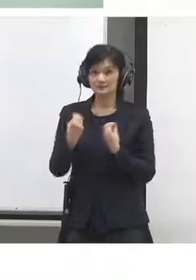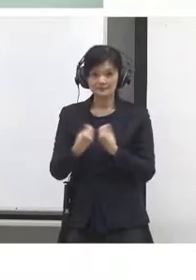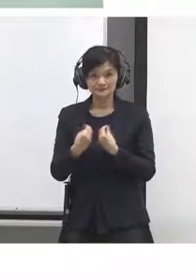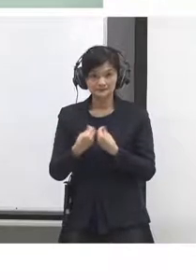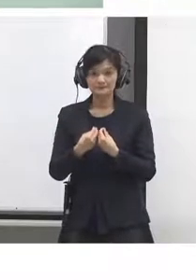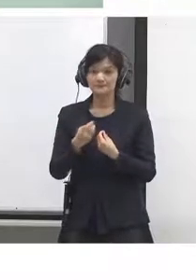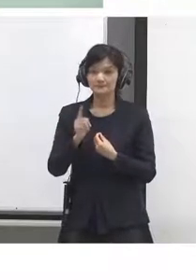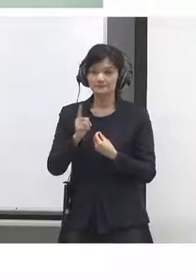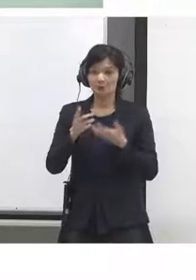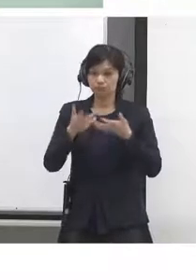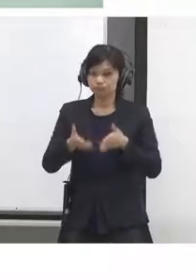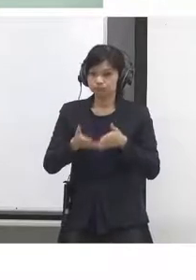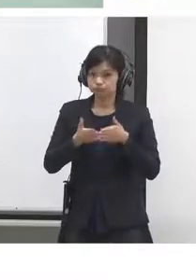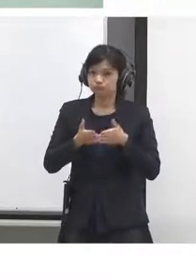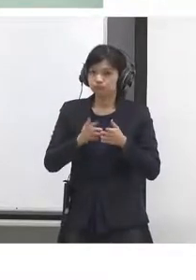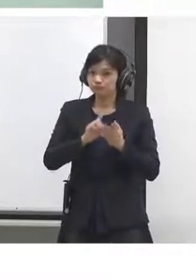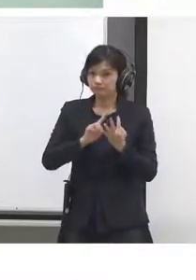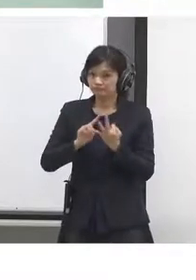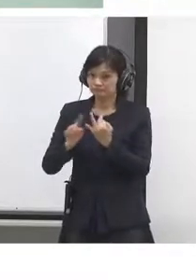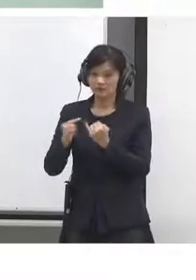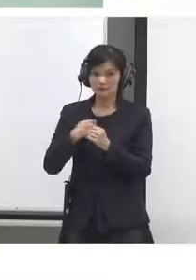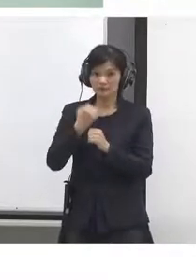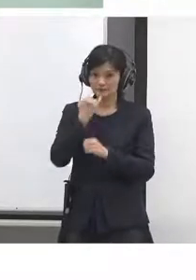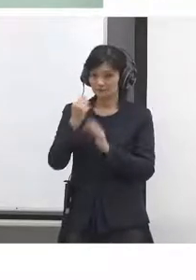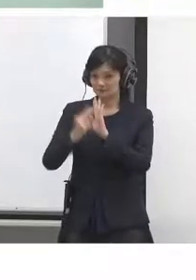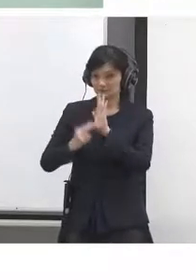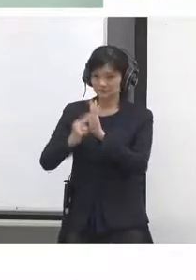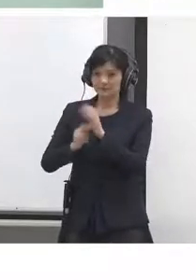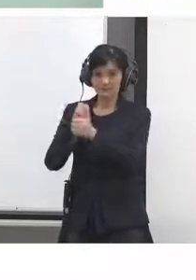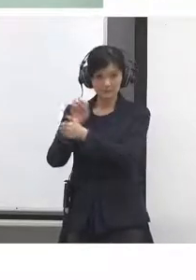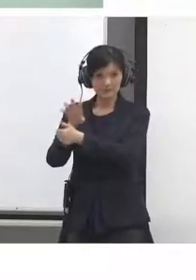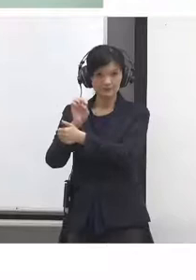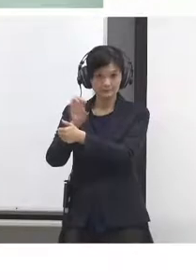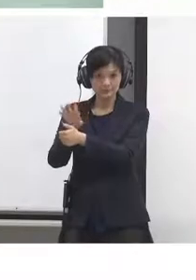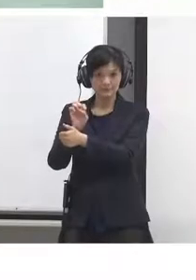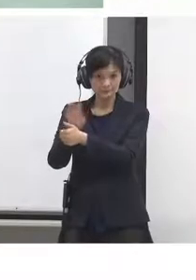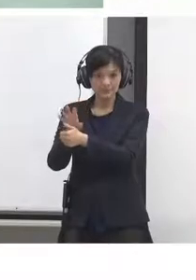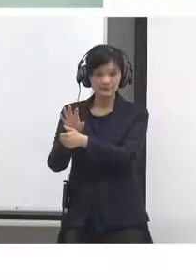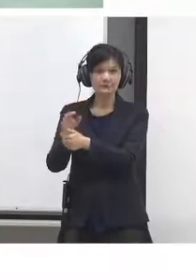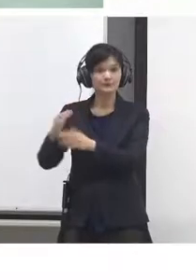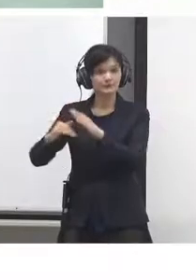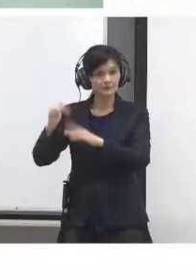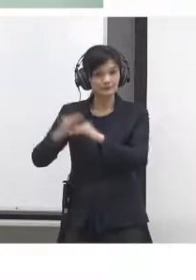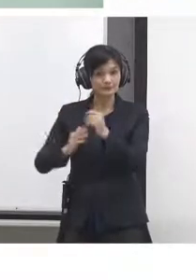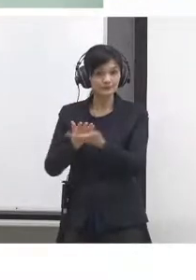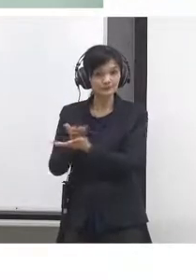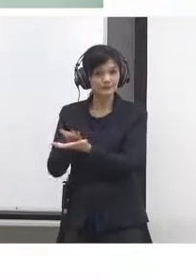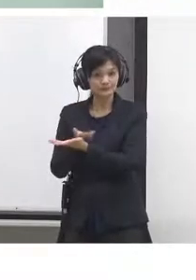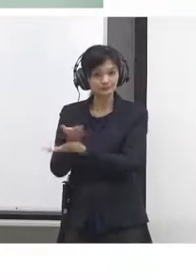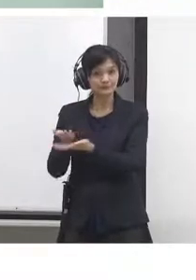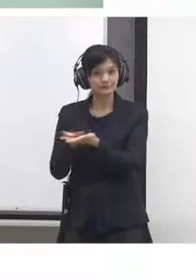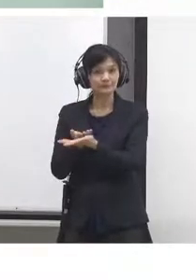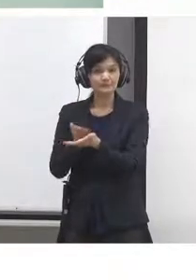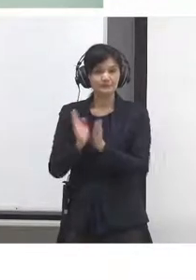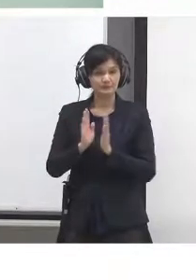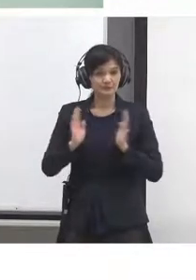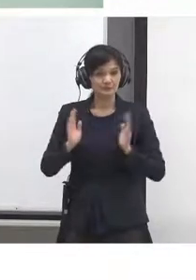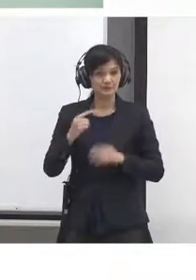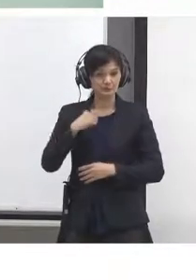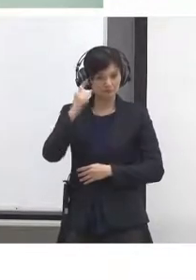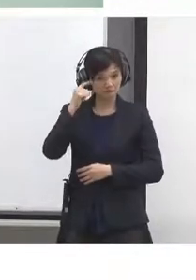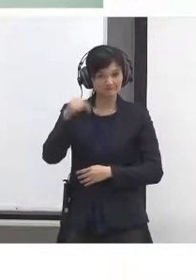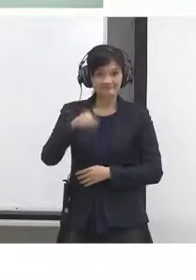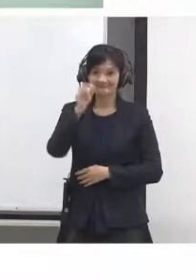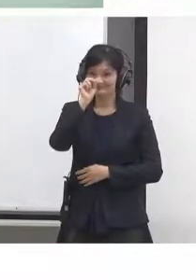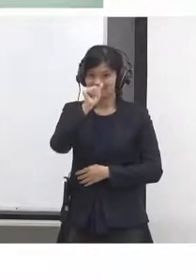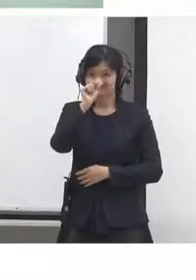is important. To know the other side. Do you feel that's lots of like